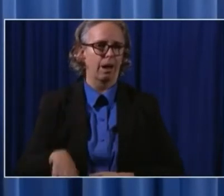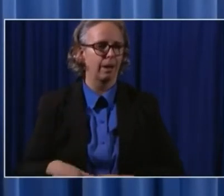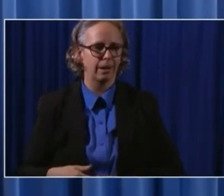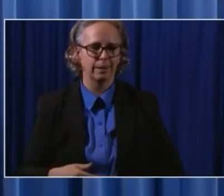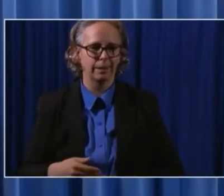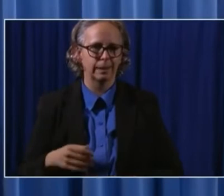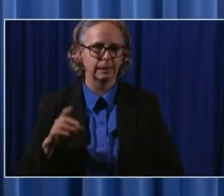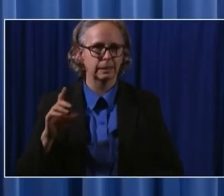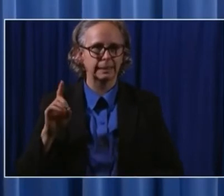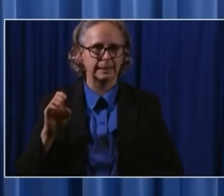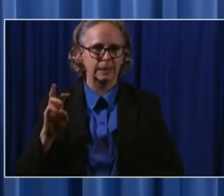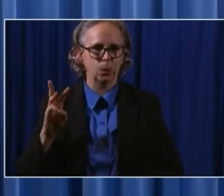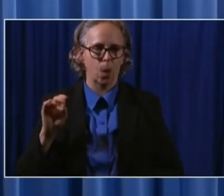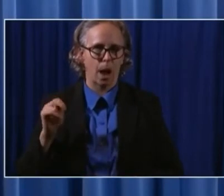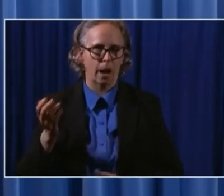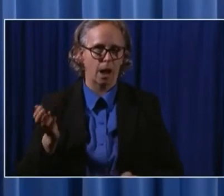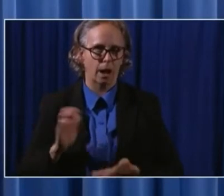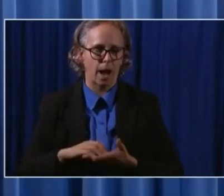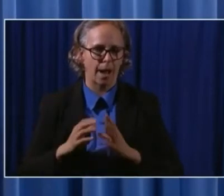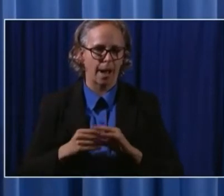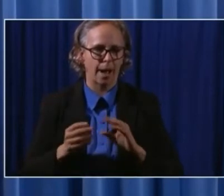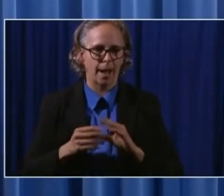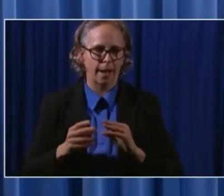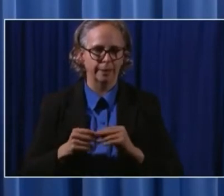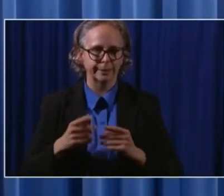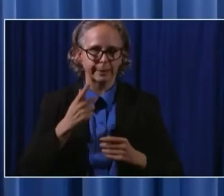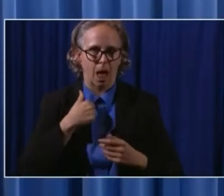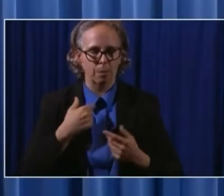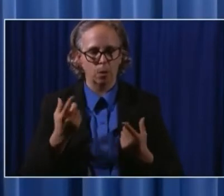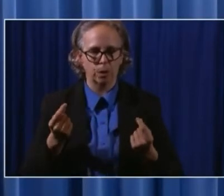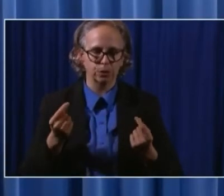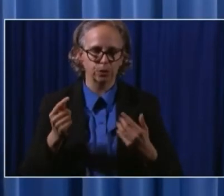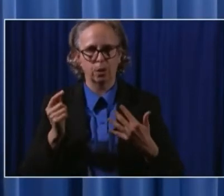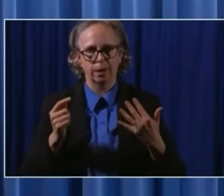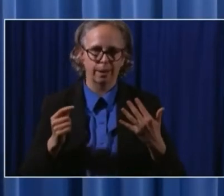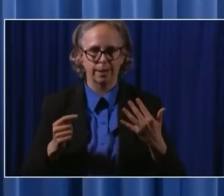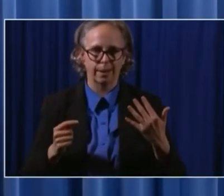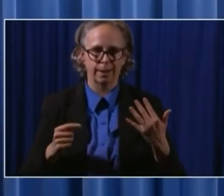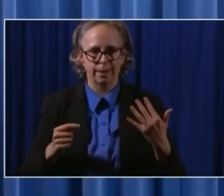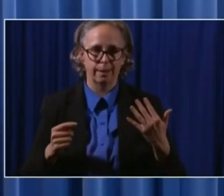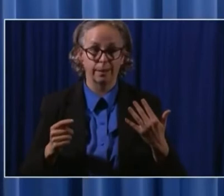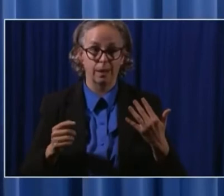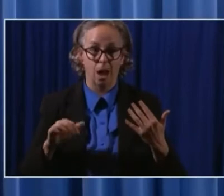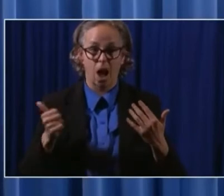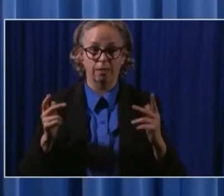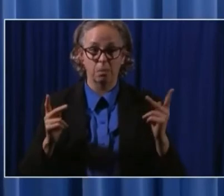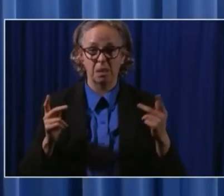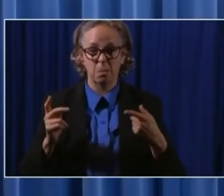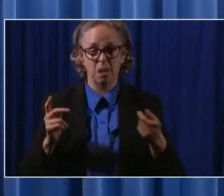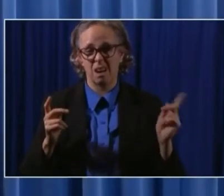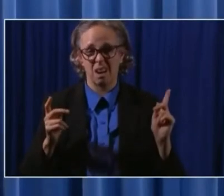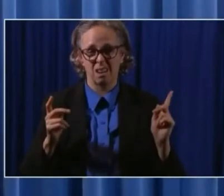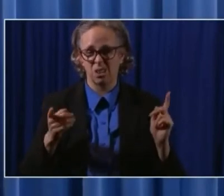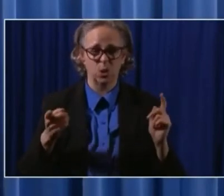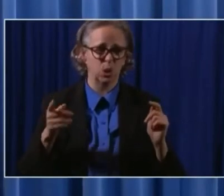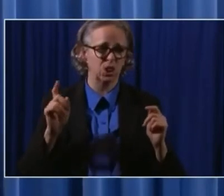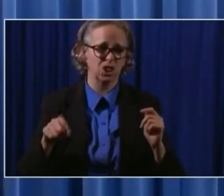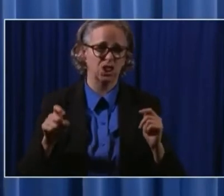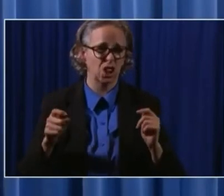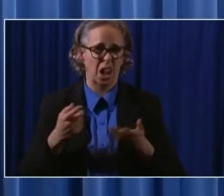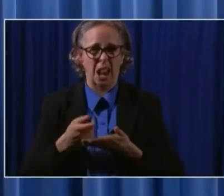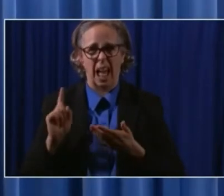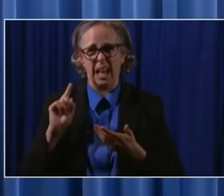something, telling us to do something that he shouldn't be doing. We got other people out there who are saying, look, he should have done it a week ago, 2